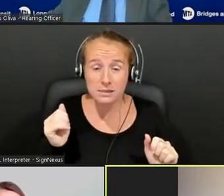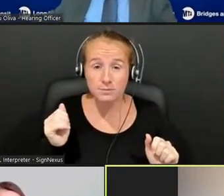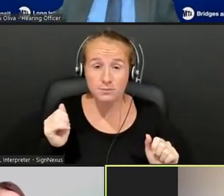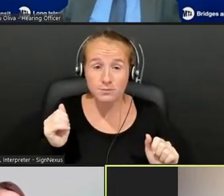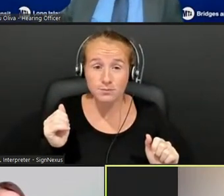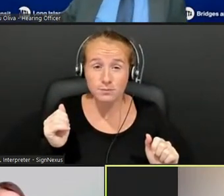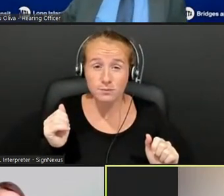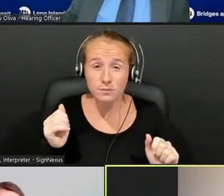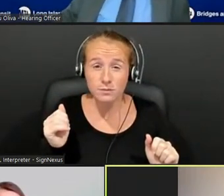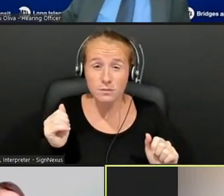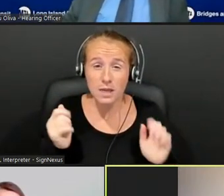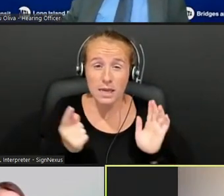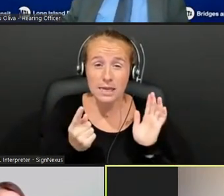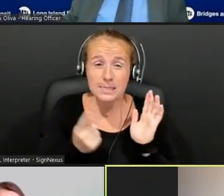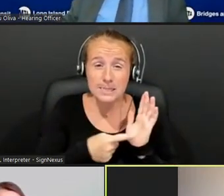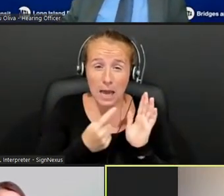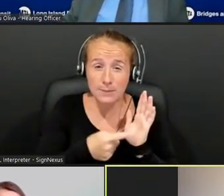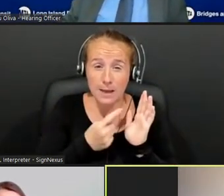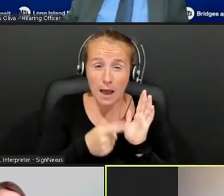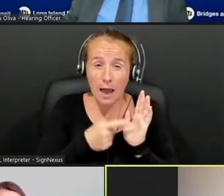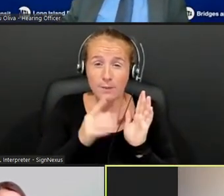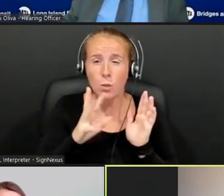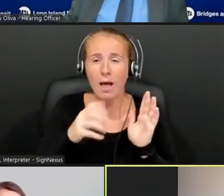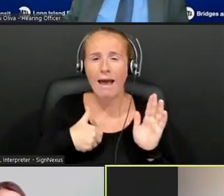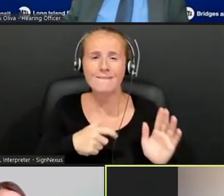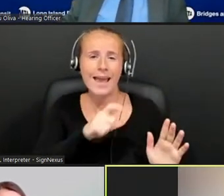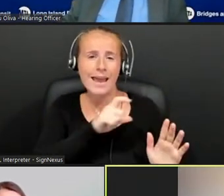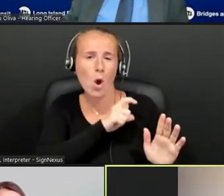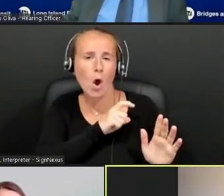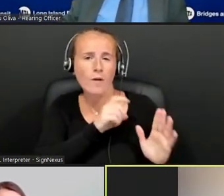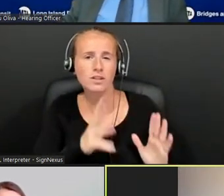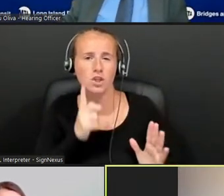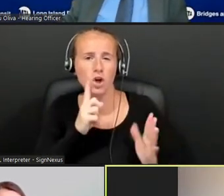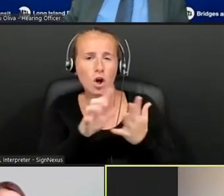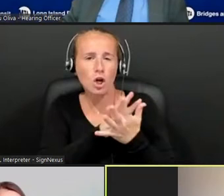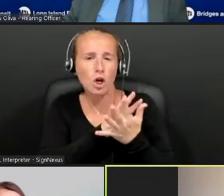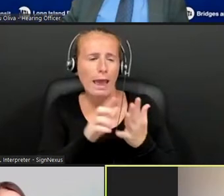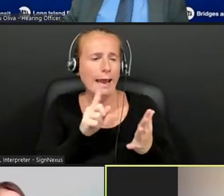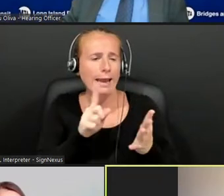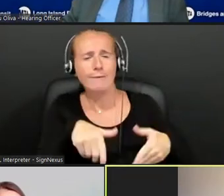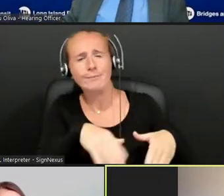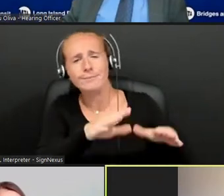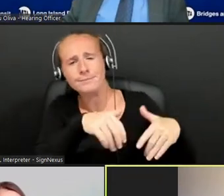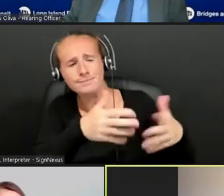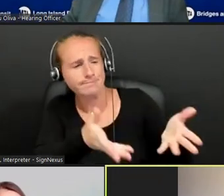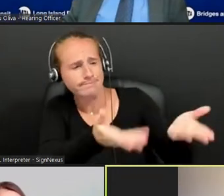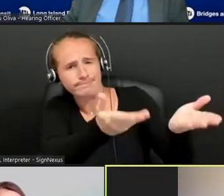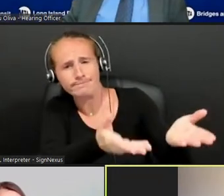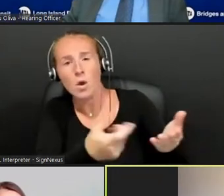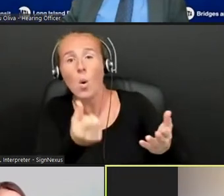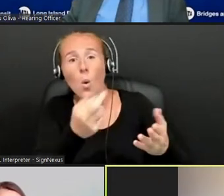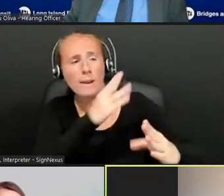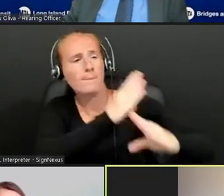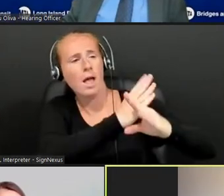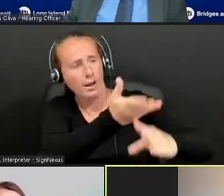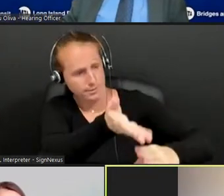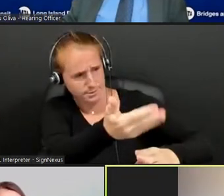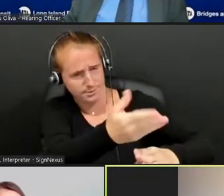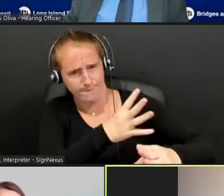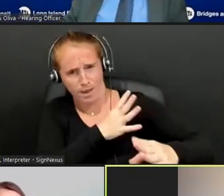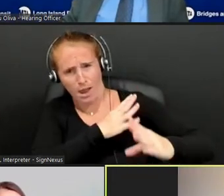that sometimes there's a traffic officer and he lets people block the Box